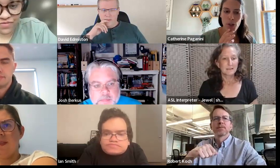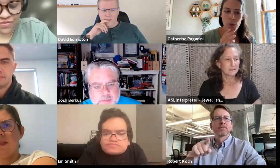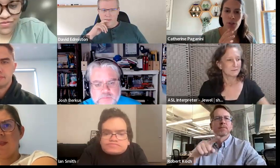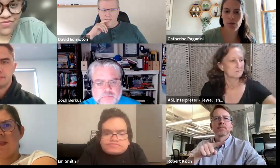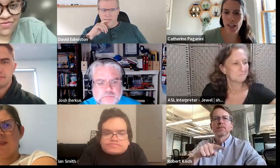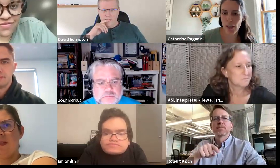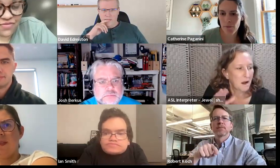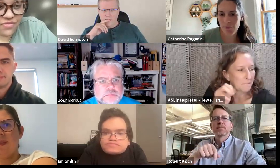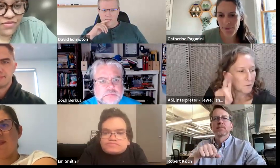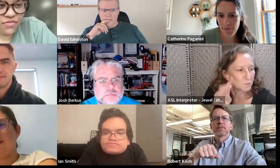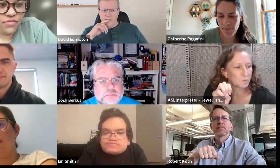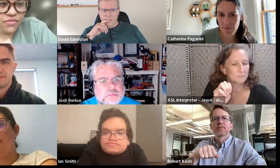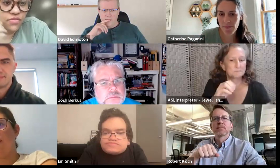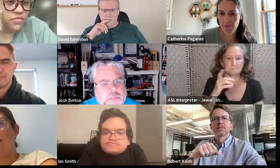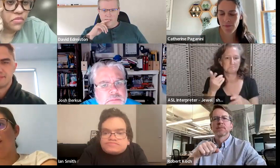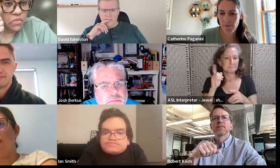Oops, you're on mute, I think.